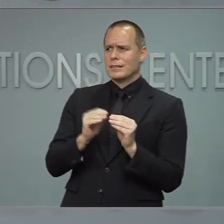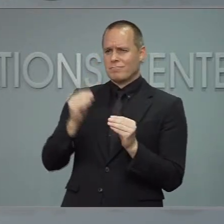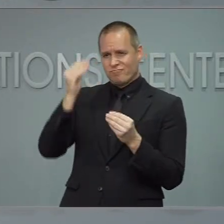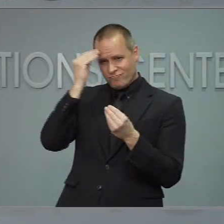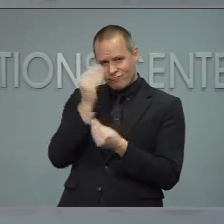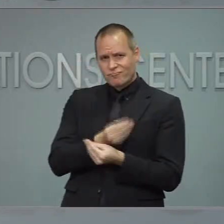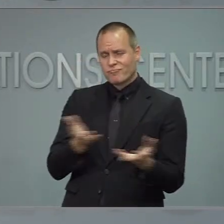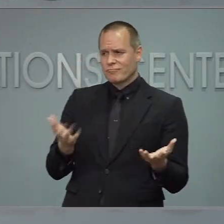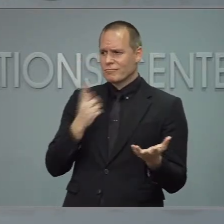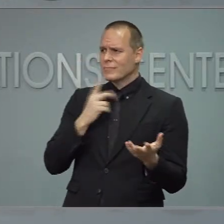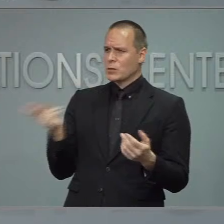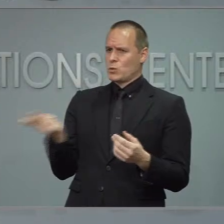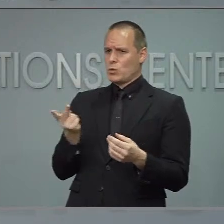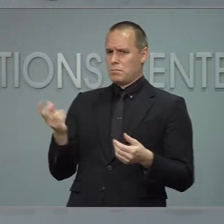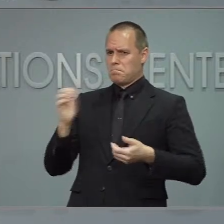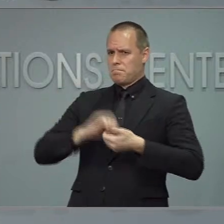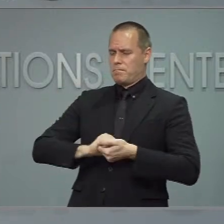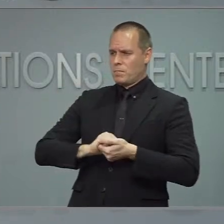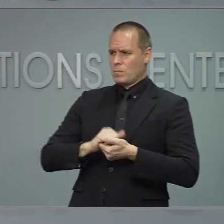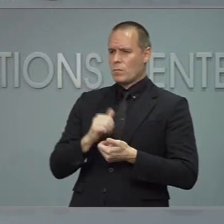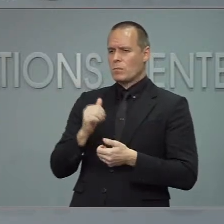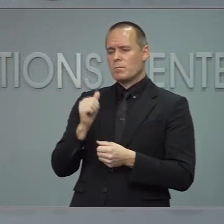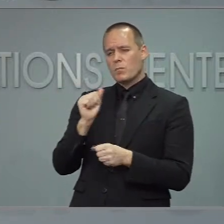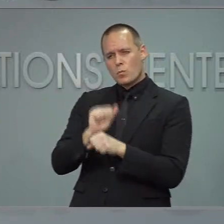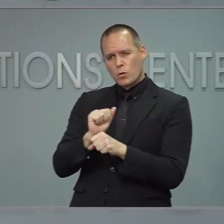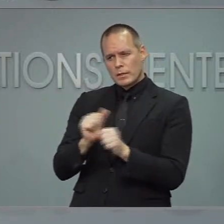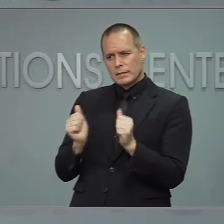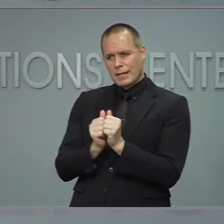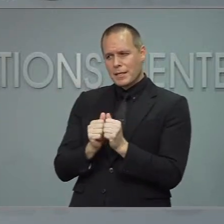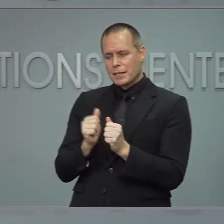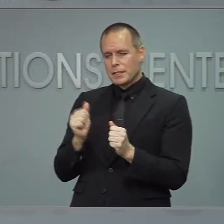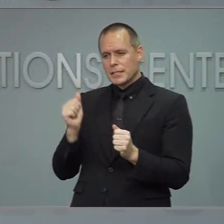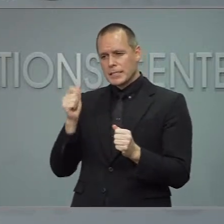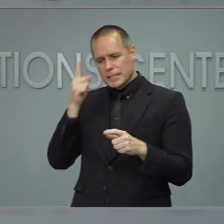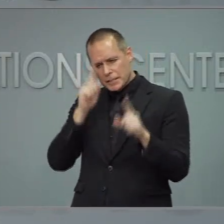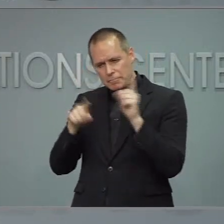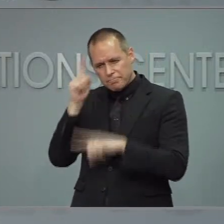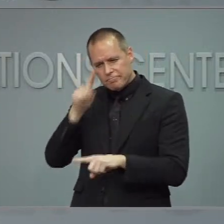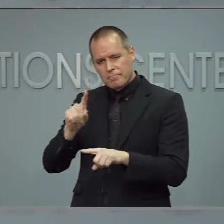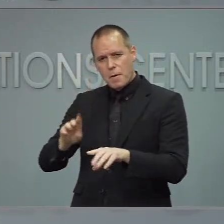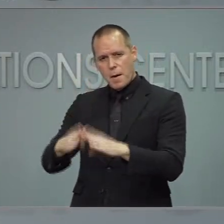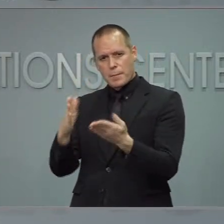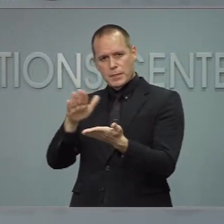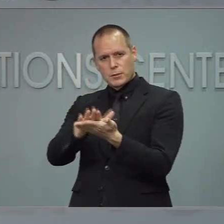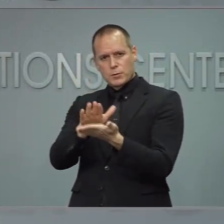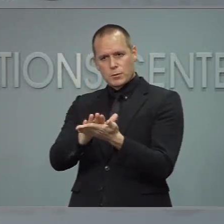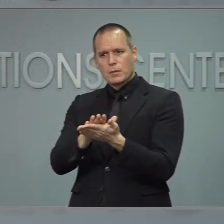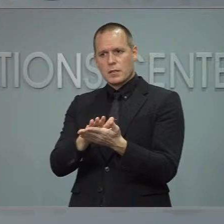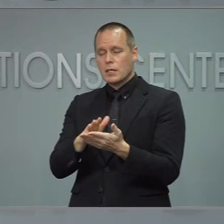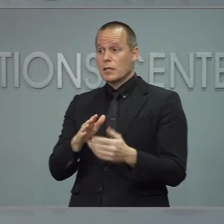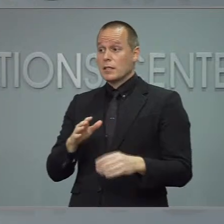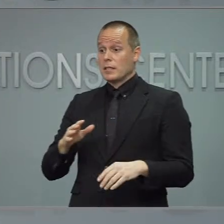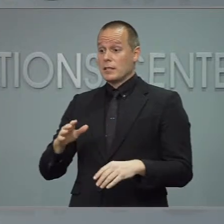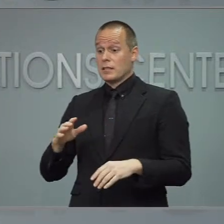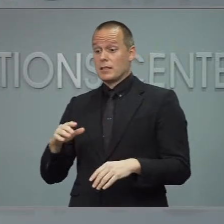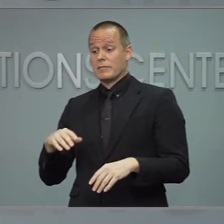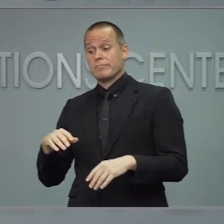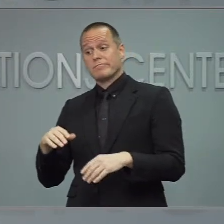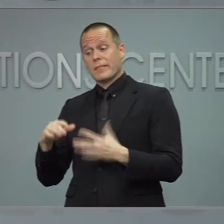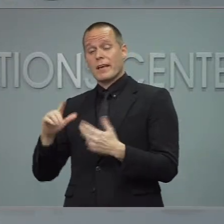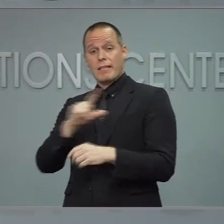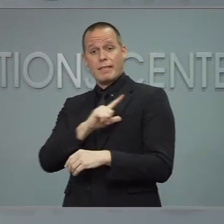on a potential reopening schools plan that would perhaps bridge the gap between